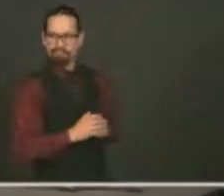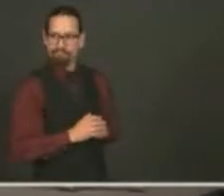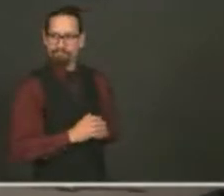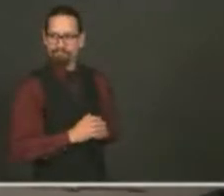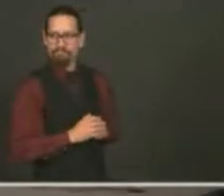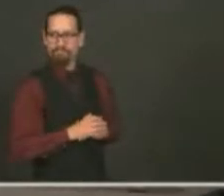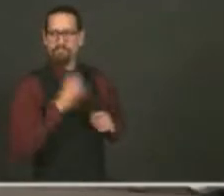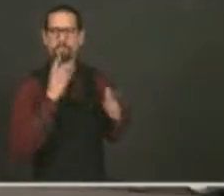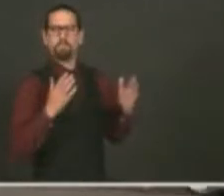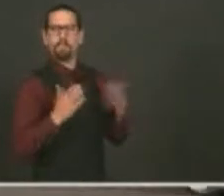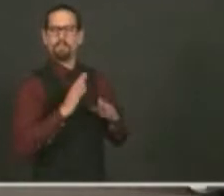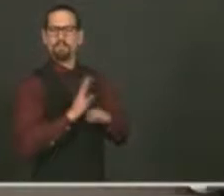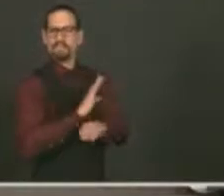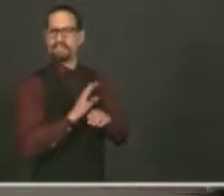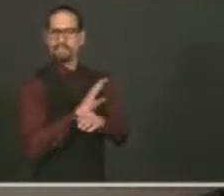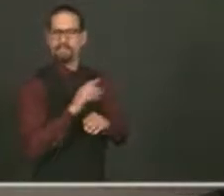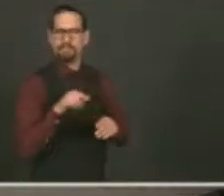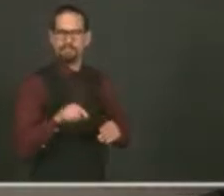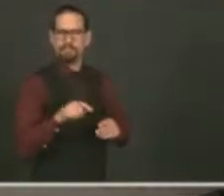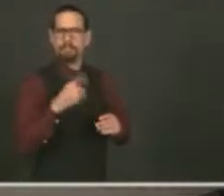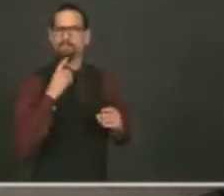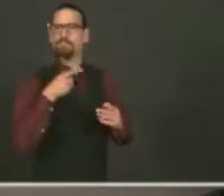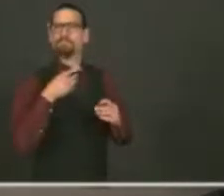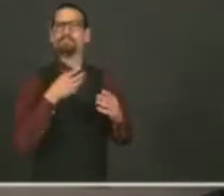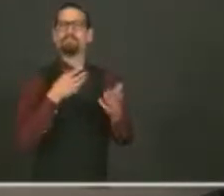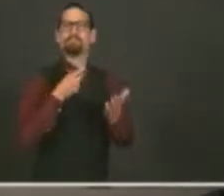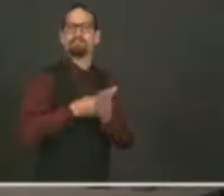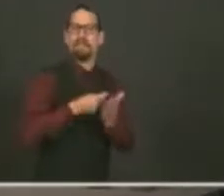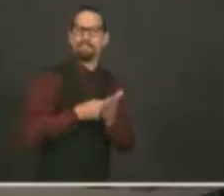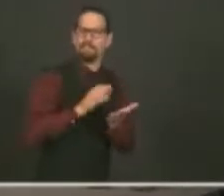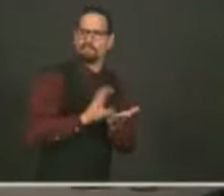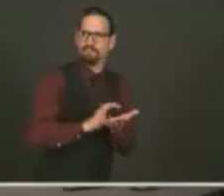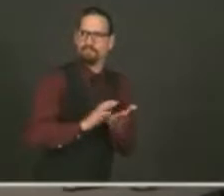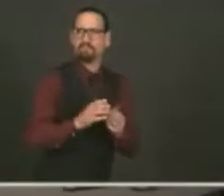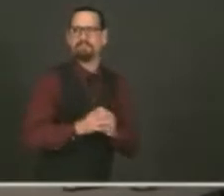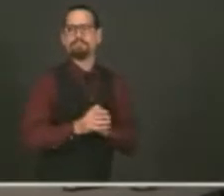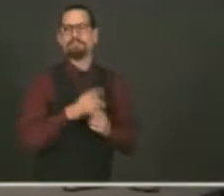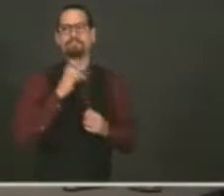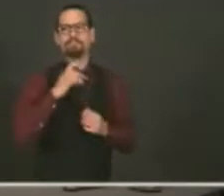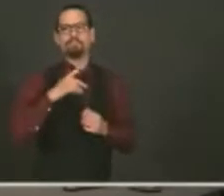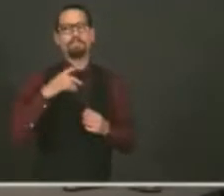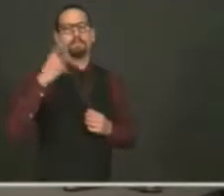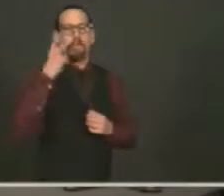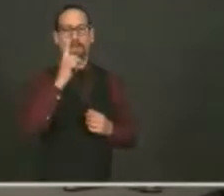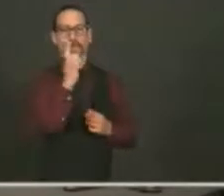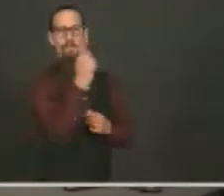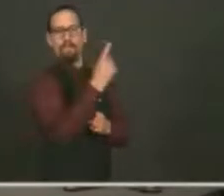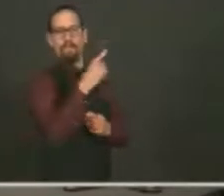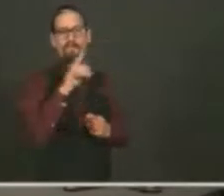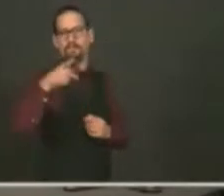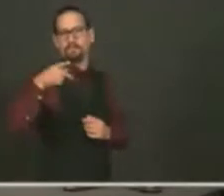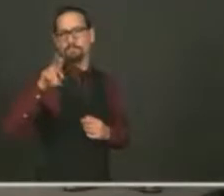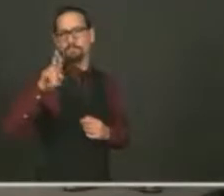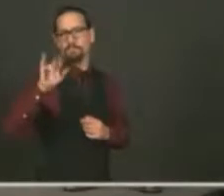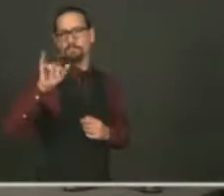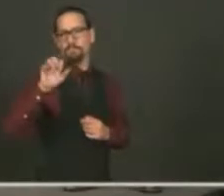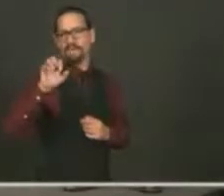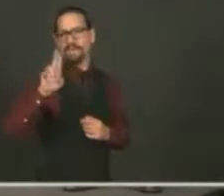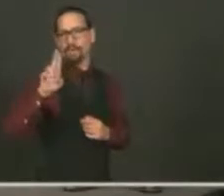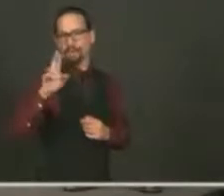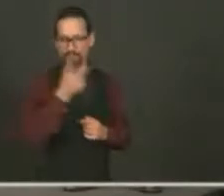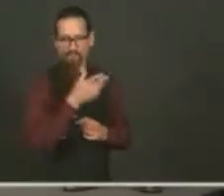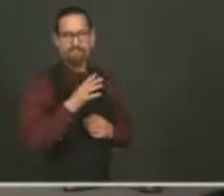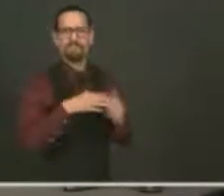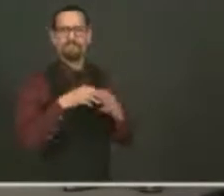know Stephen Pryor's moving into a position here. Would you consider that 20% a successful program